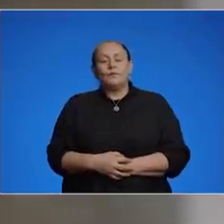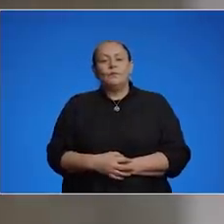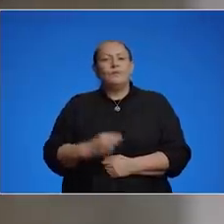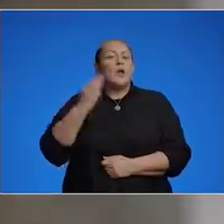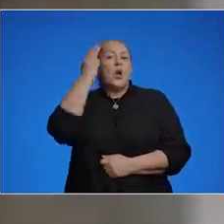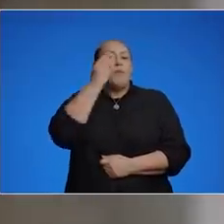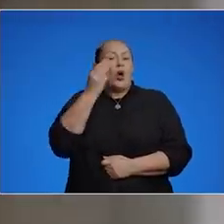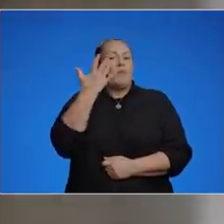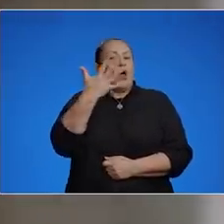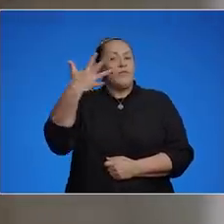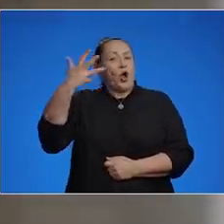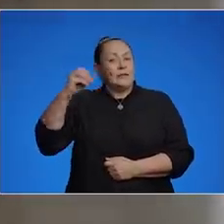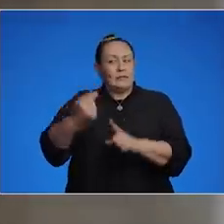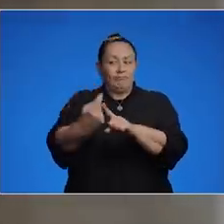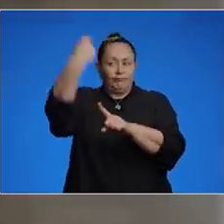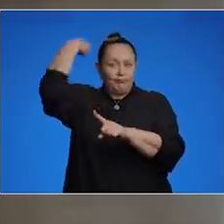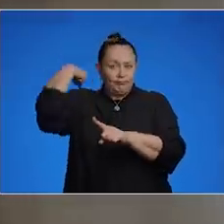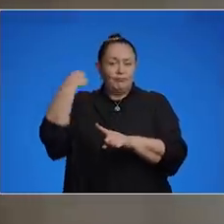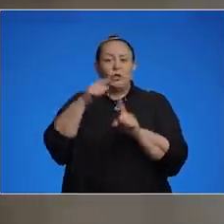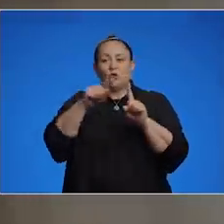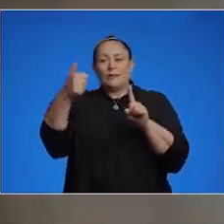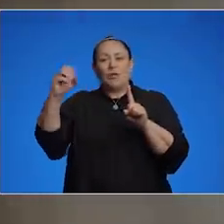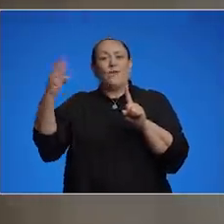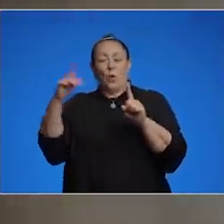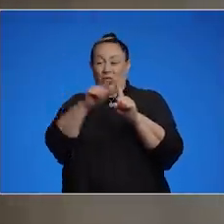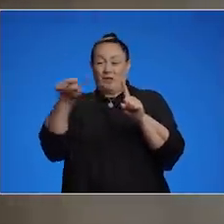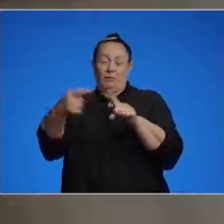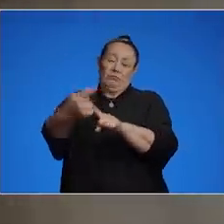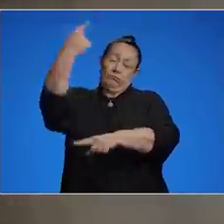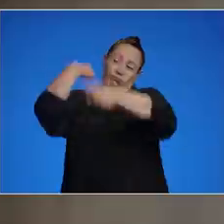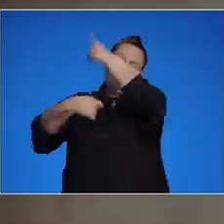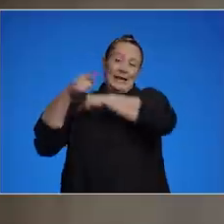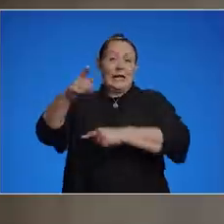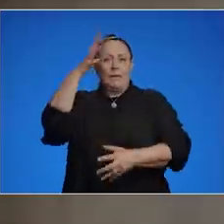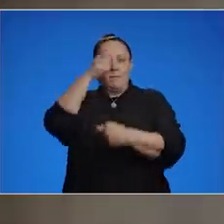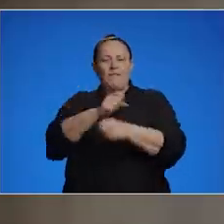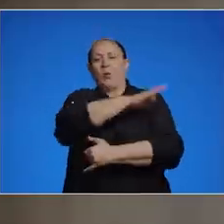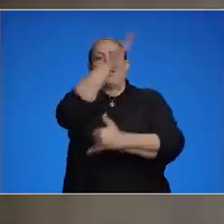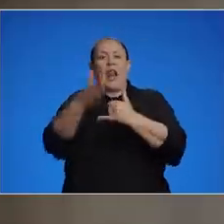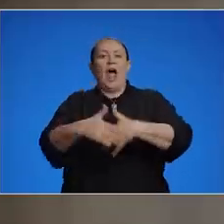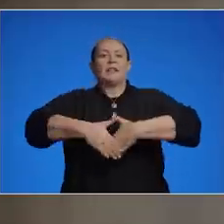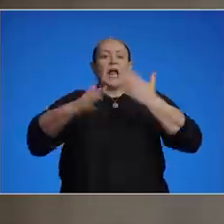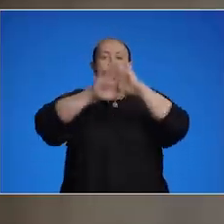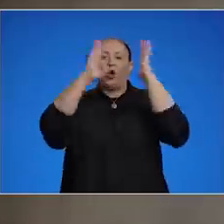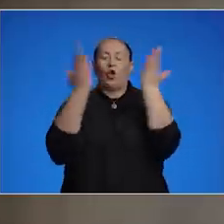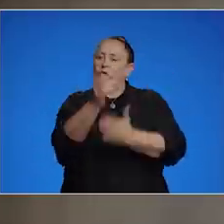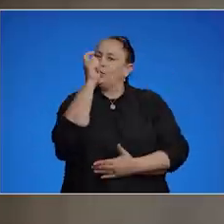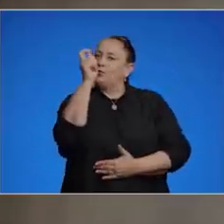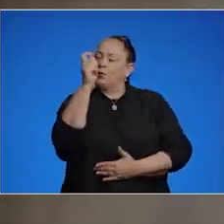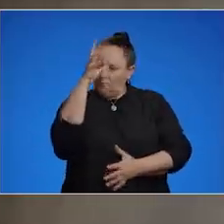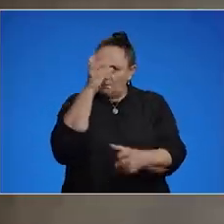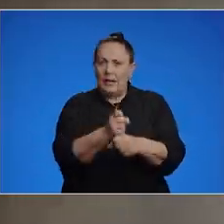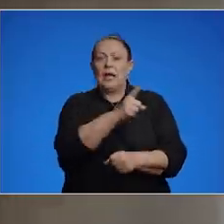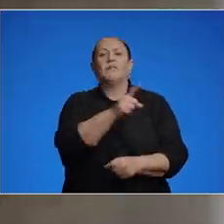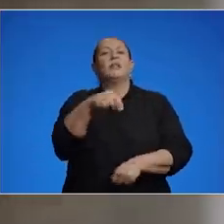was Pope from 590 to 604, thought he was living in the last days. He thought it